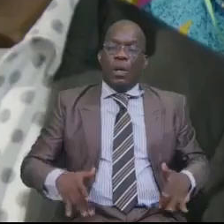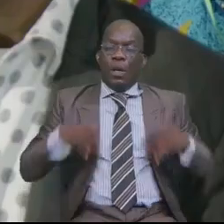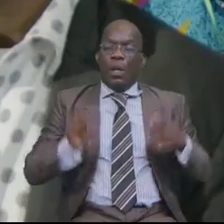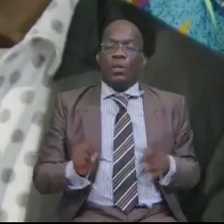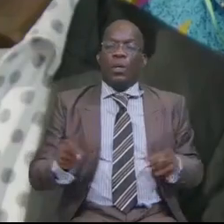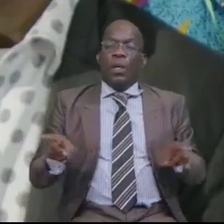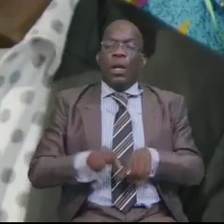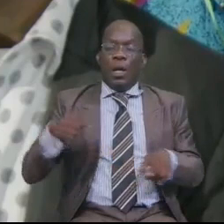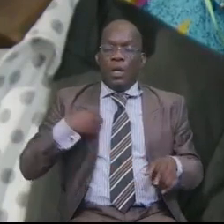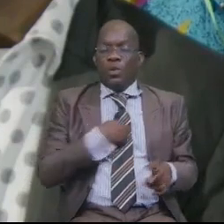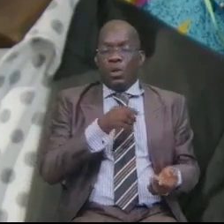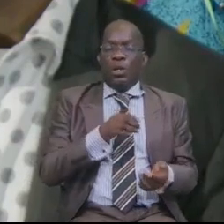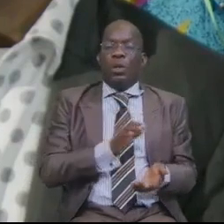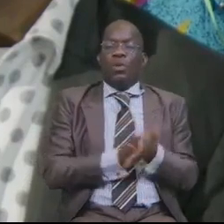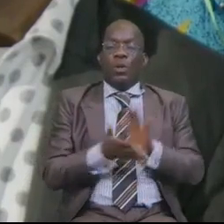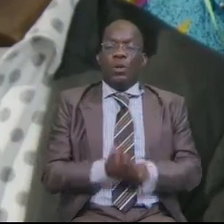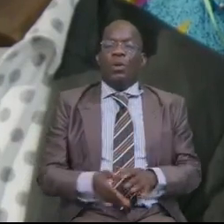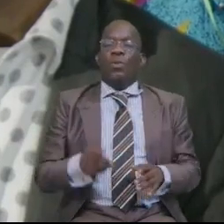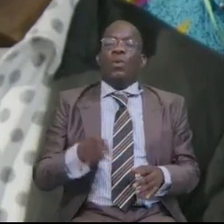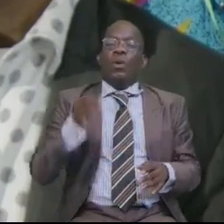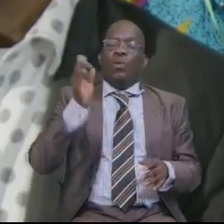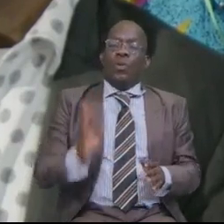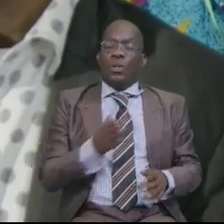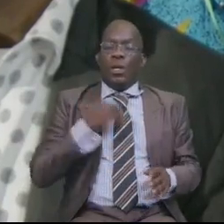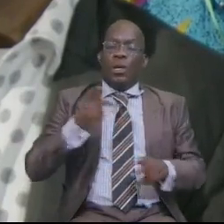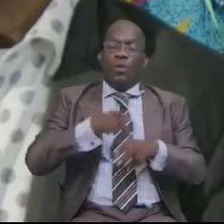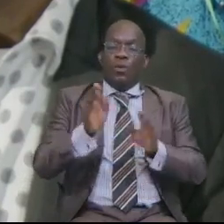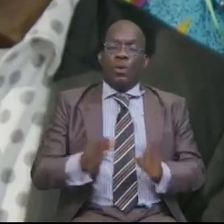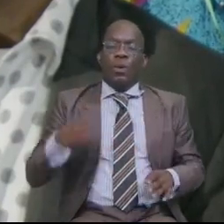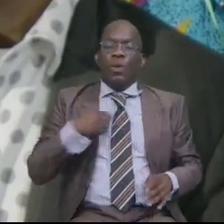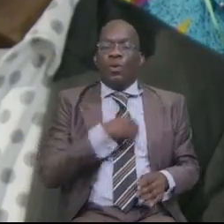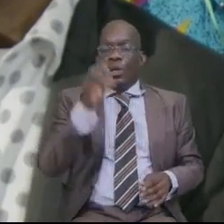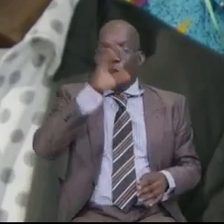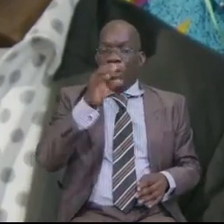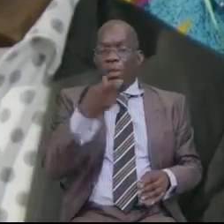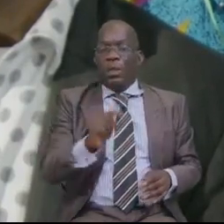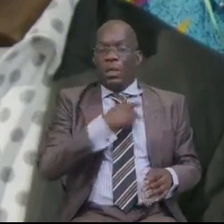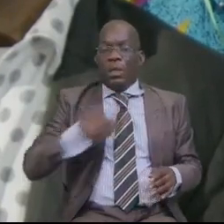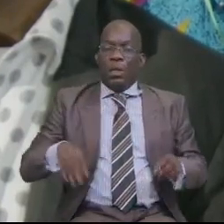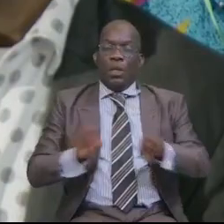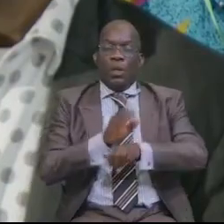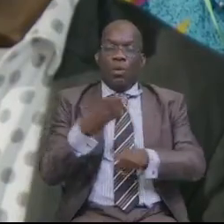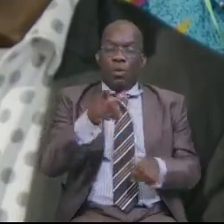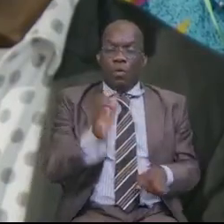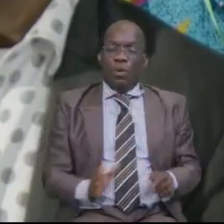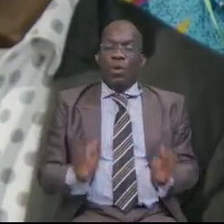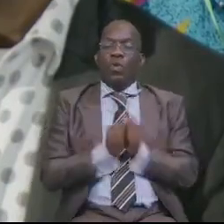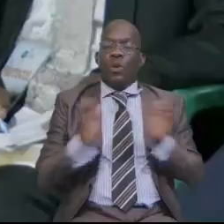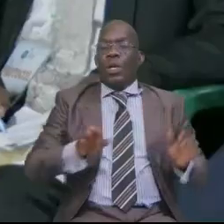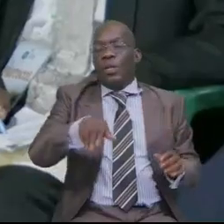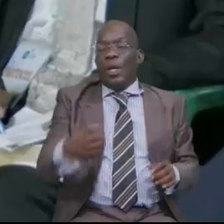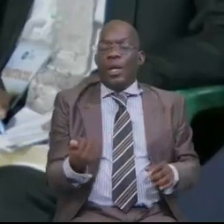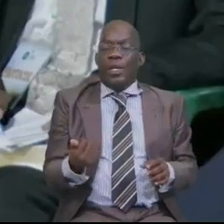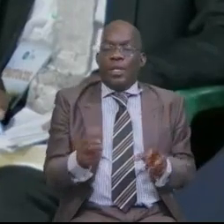and professionals, we see the kingdom of God, and without any selfishness,